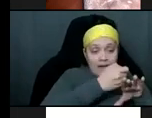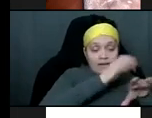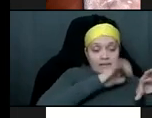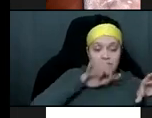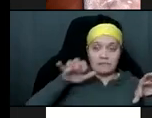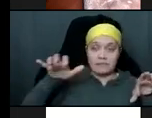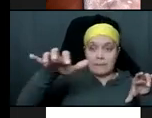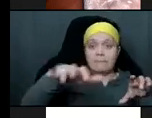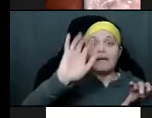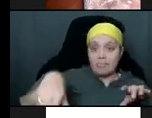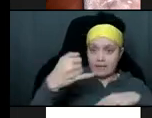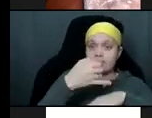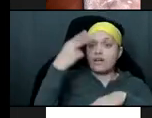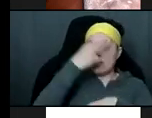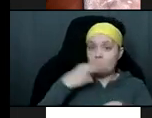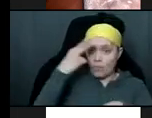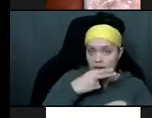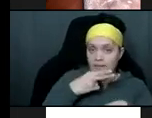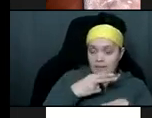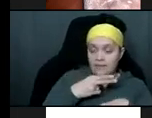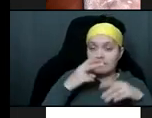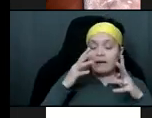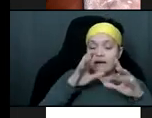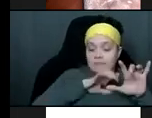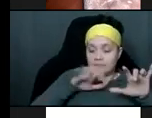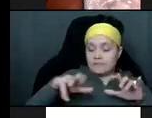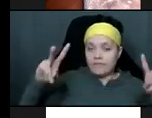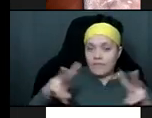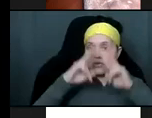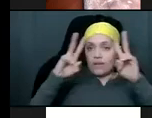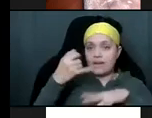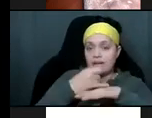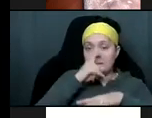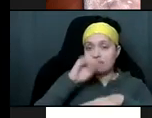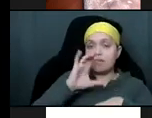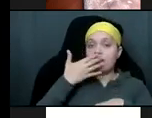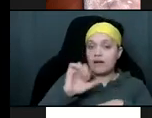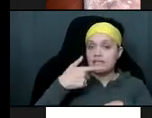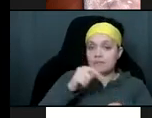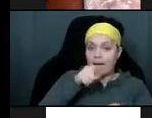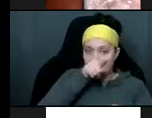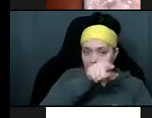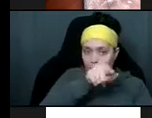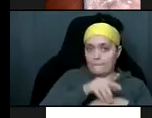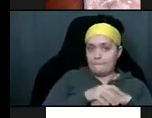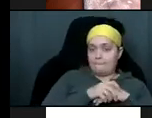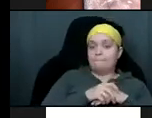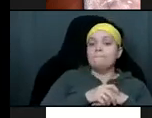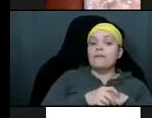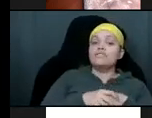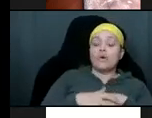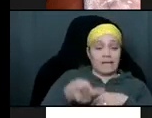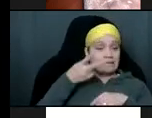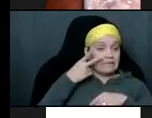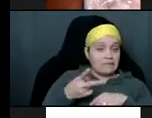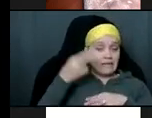Hawaii is, a string of volcanic islands, because of the hotspot there. So we can look at